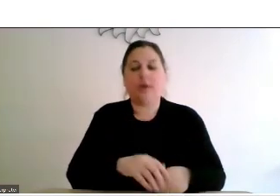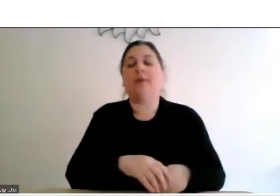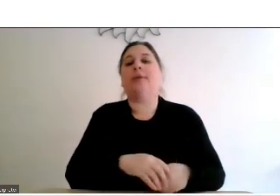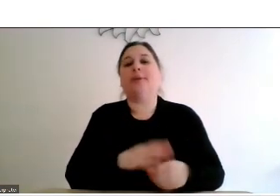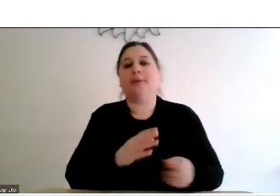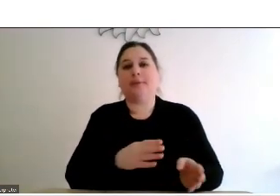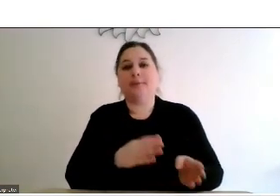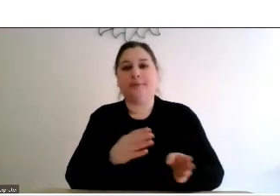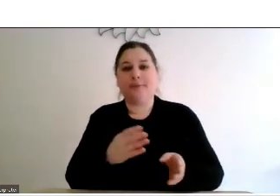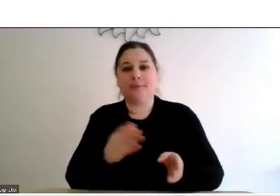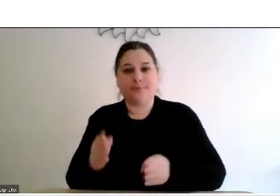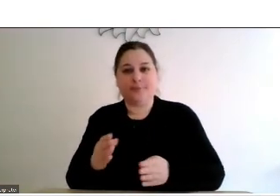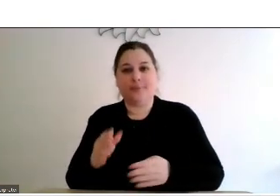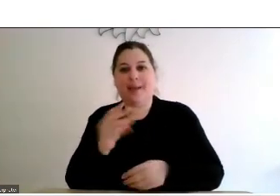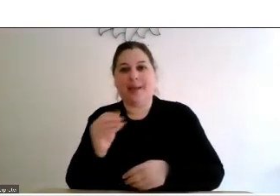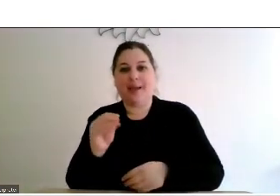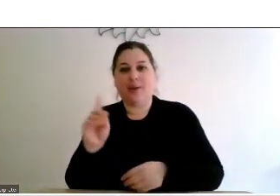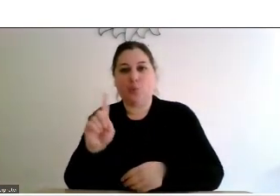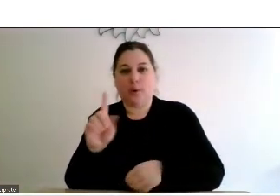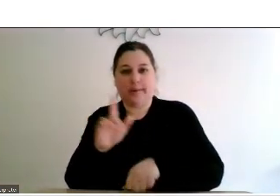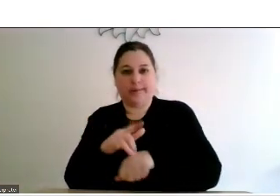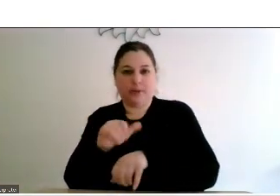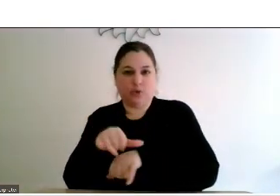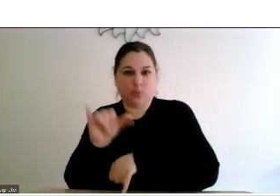different y-intercepts,